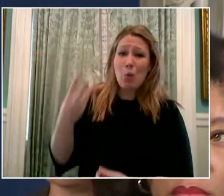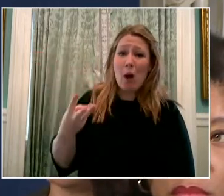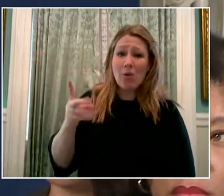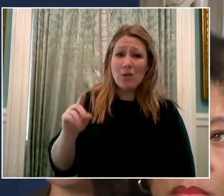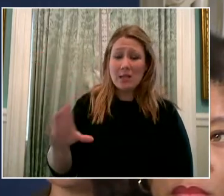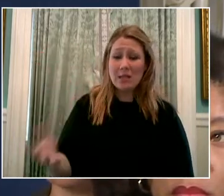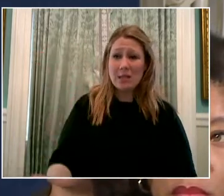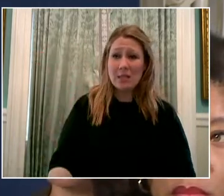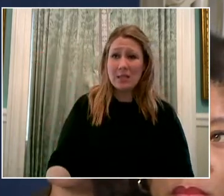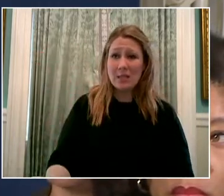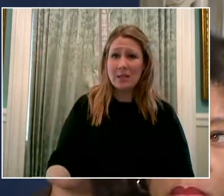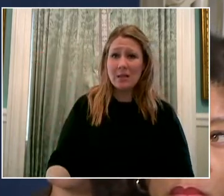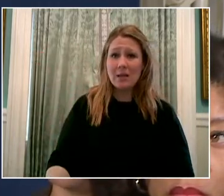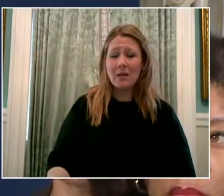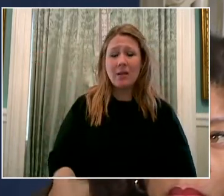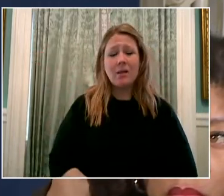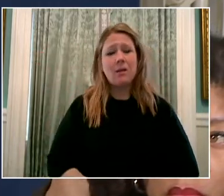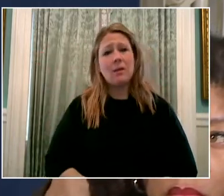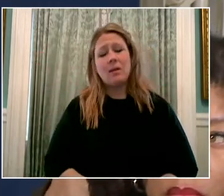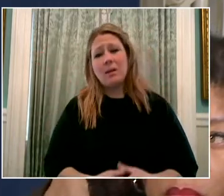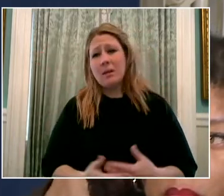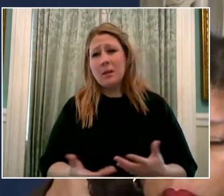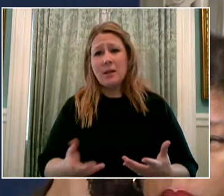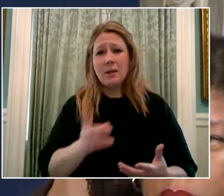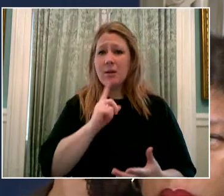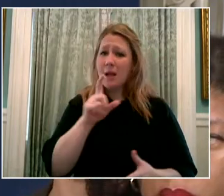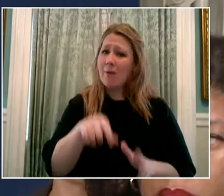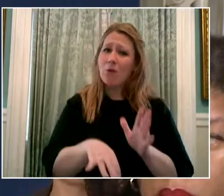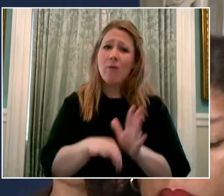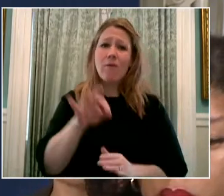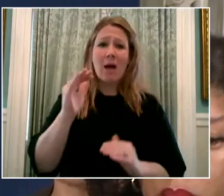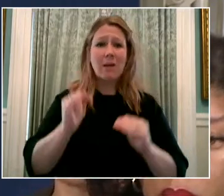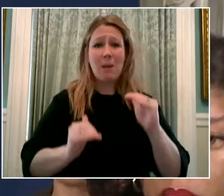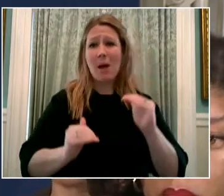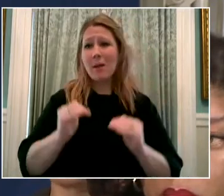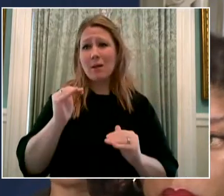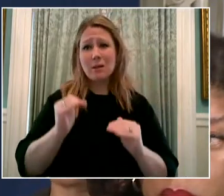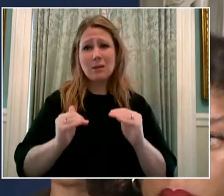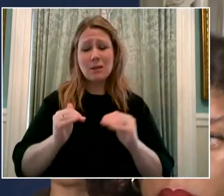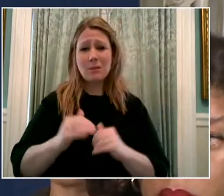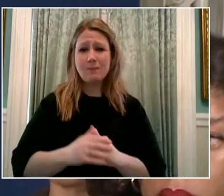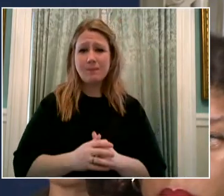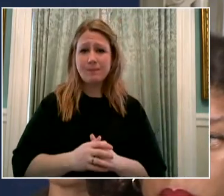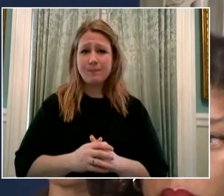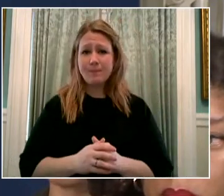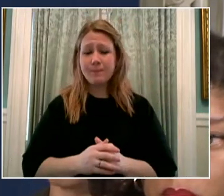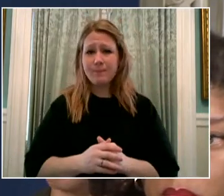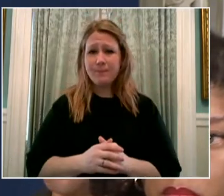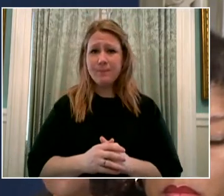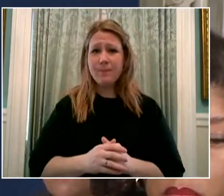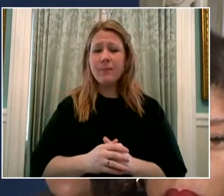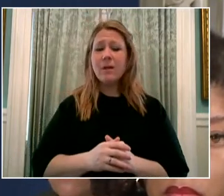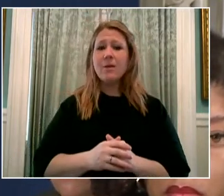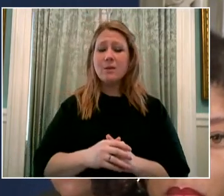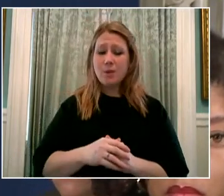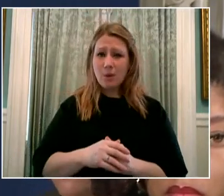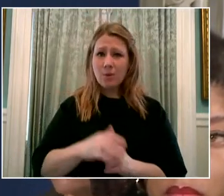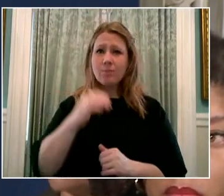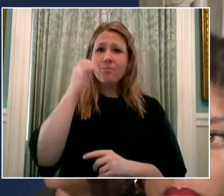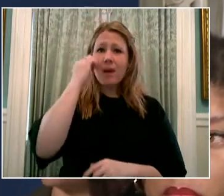It's such a balance, and we've been reminded every day by the team that our moral and